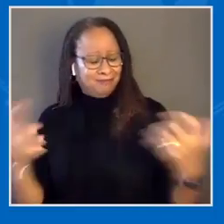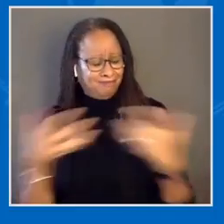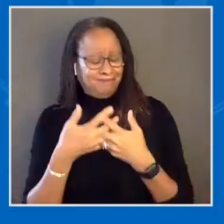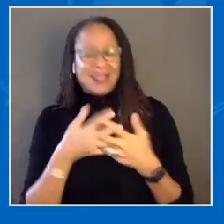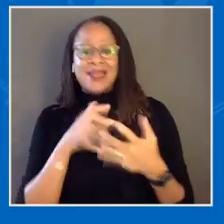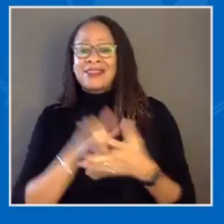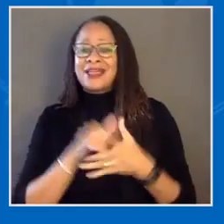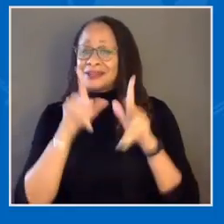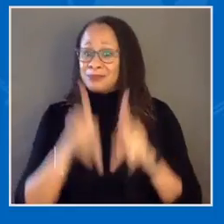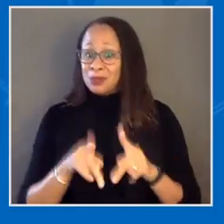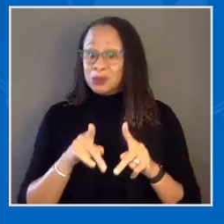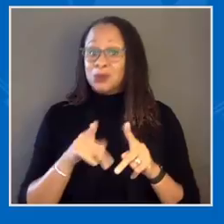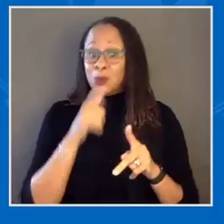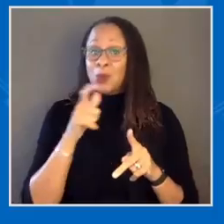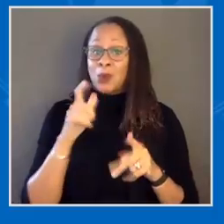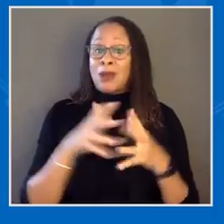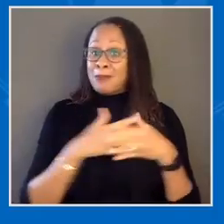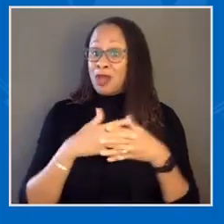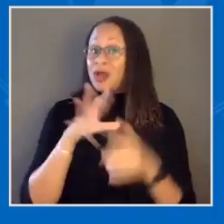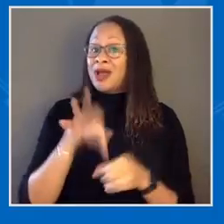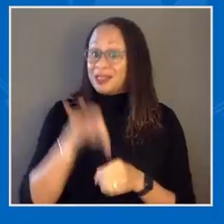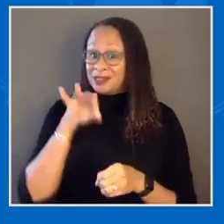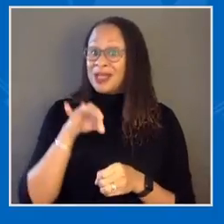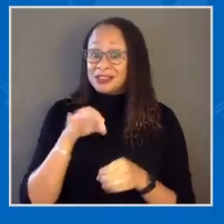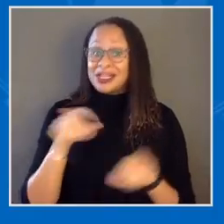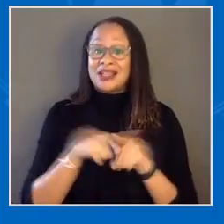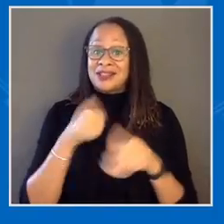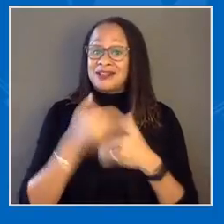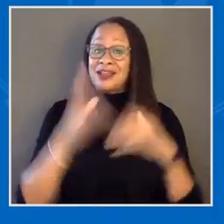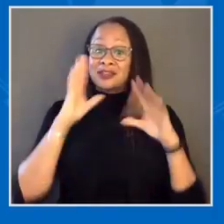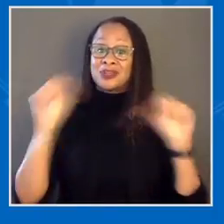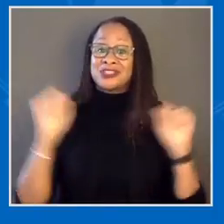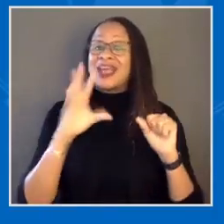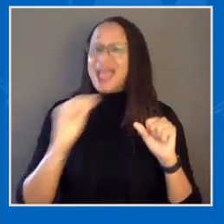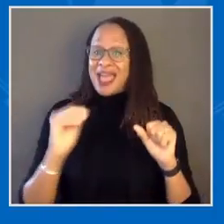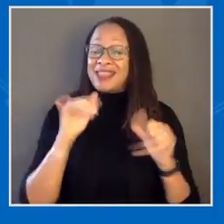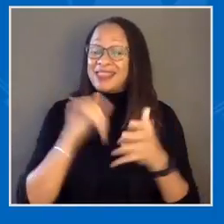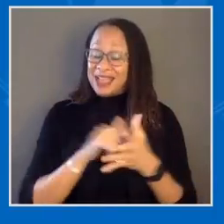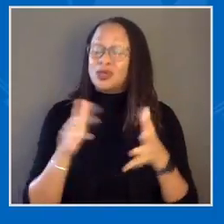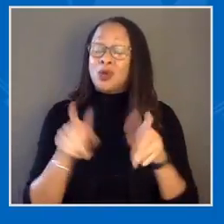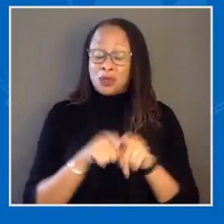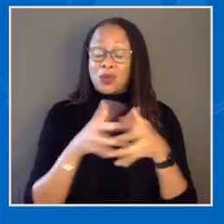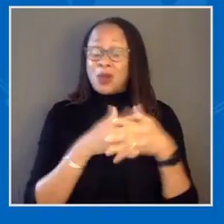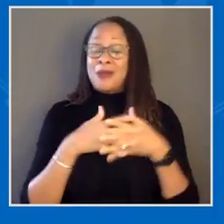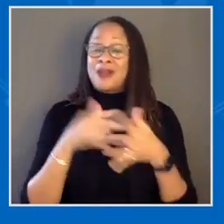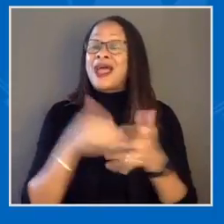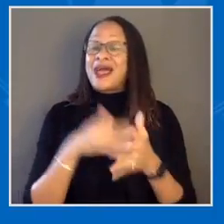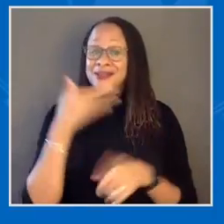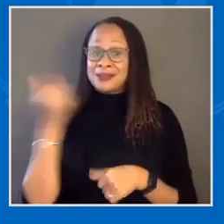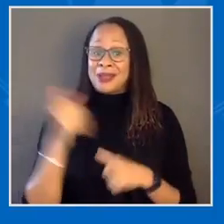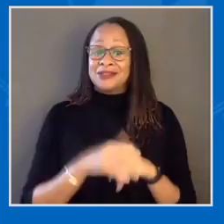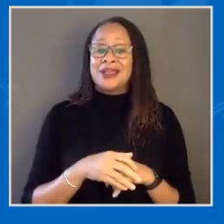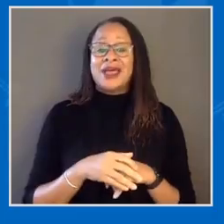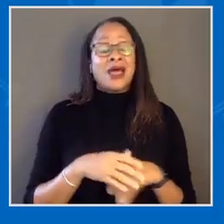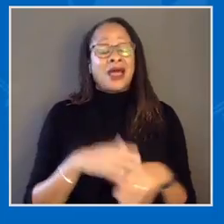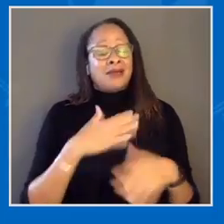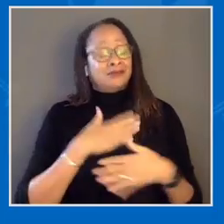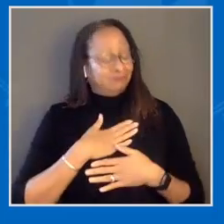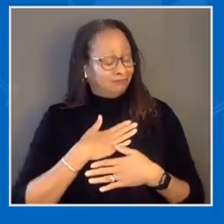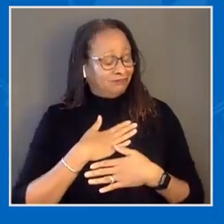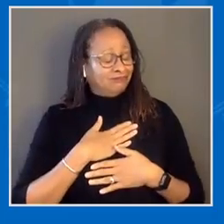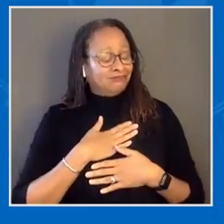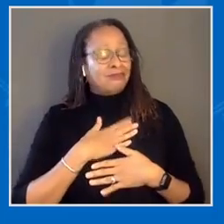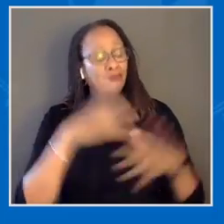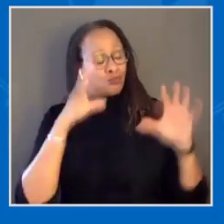America elected, and that is also America at its best. So, Mr. President-elect, thank you for giving this kid from the heartland